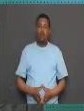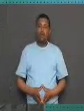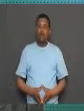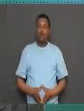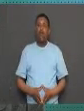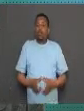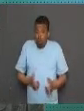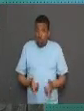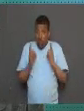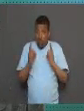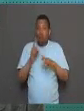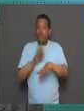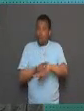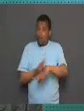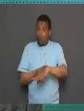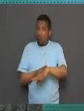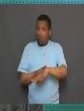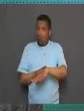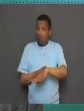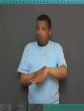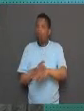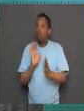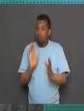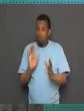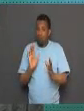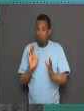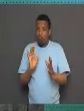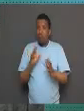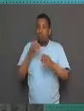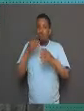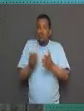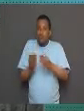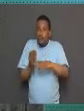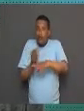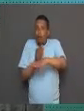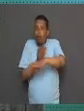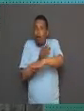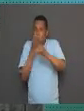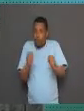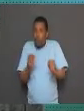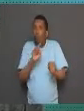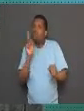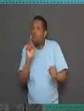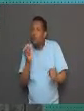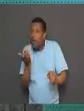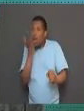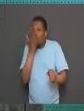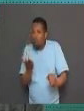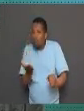The survival time can be greatly enhanced by antiretroviral